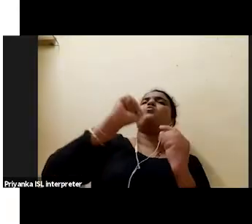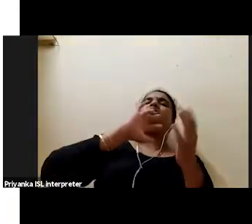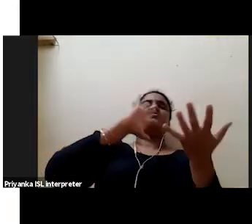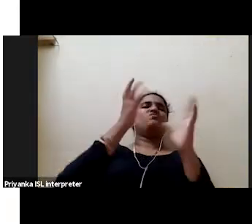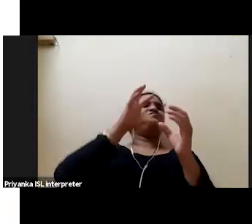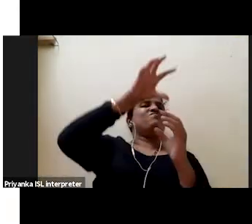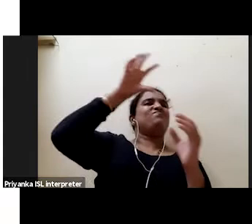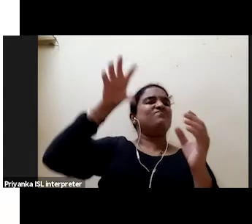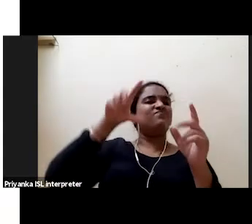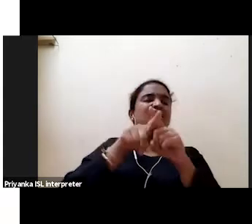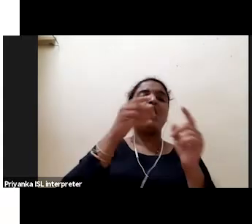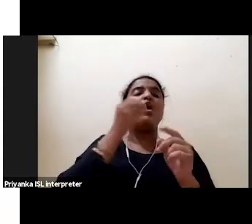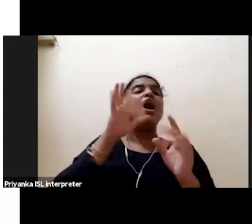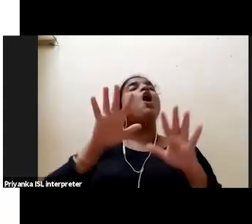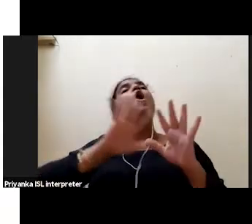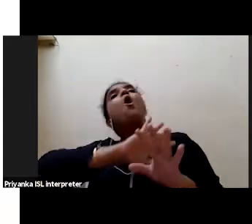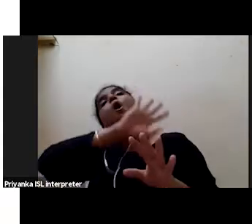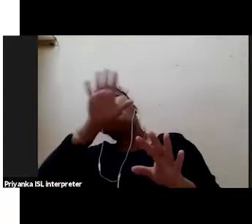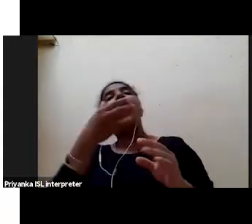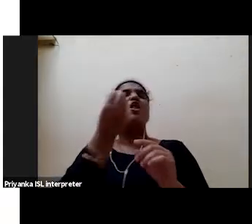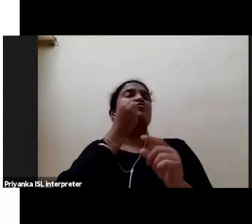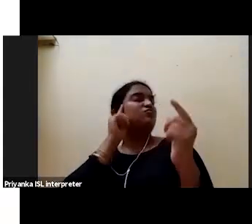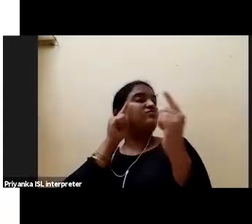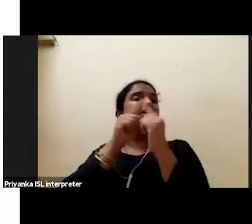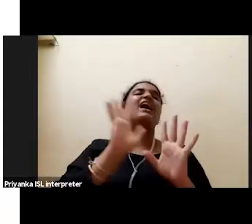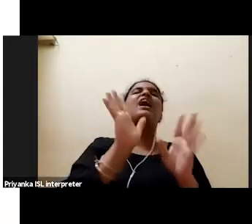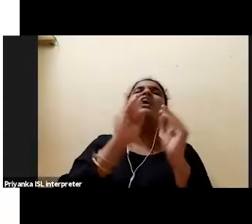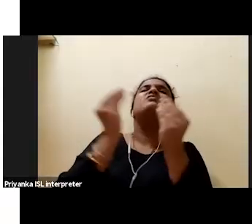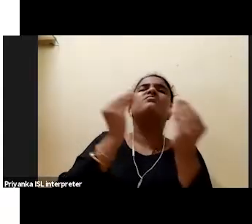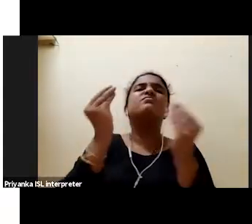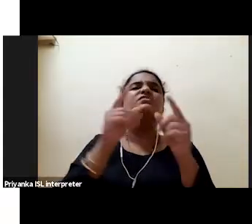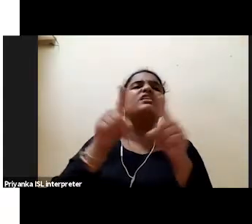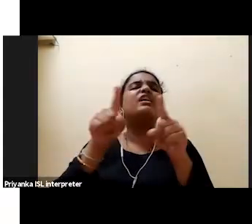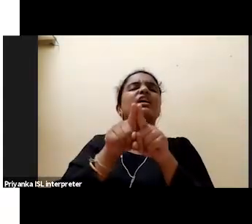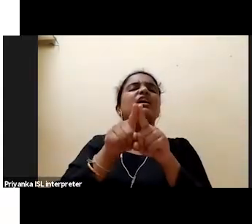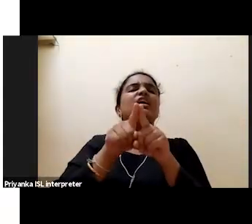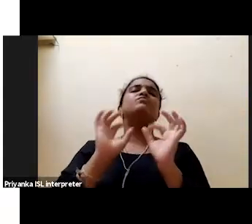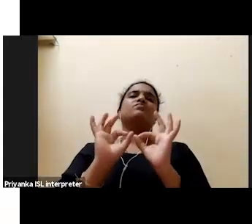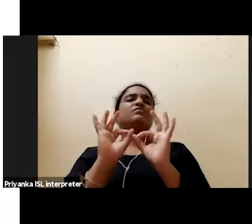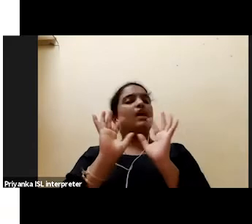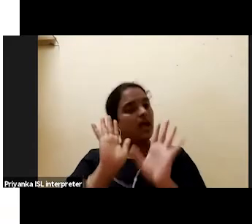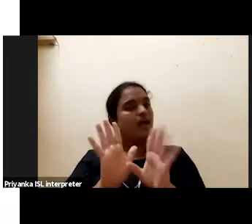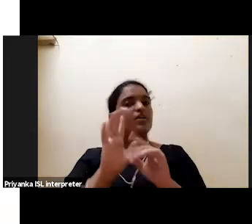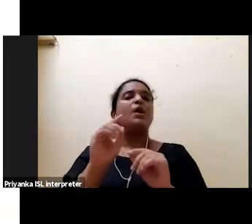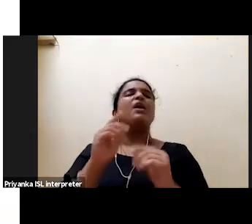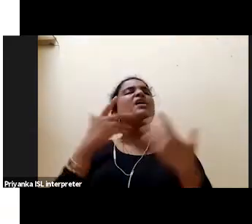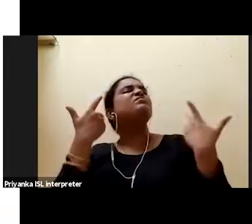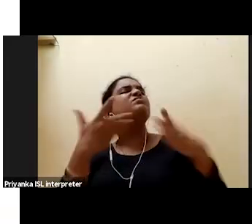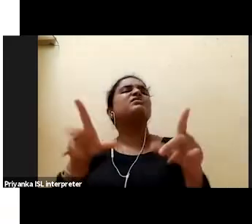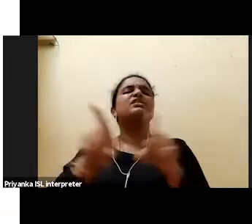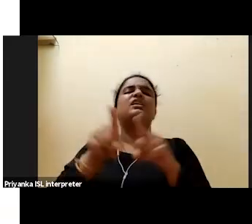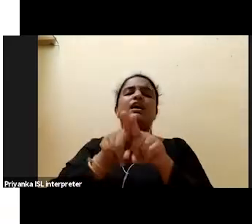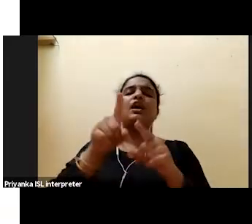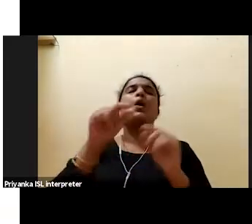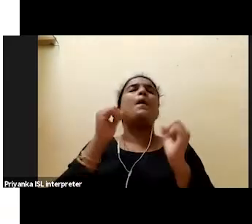and not necessarily everything related to food. So even some aspect of it is good. So whatever it is, you have to read